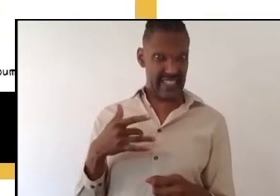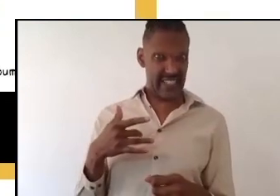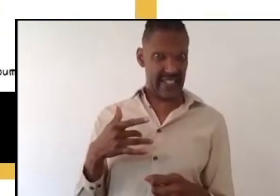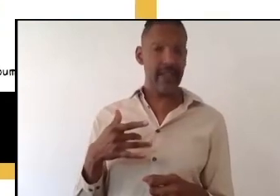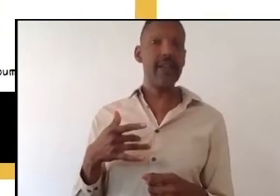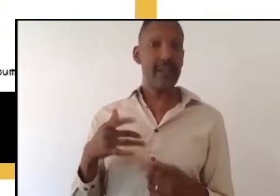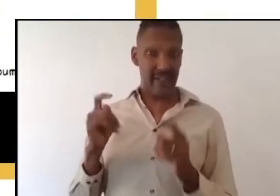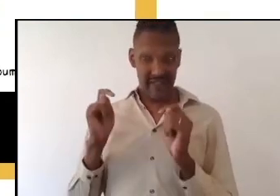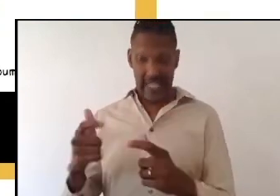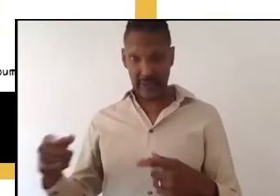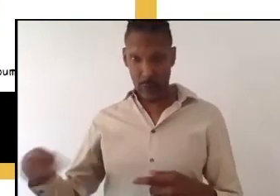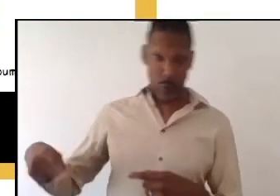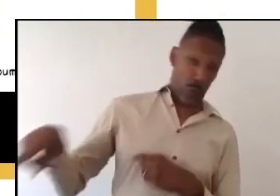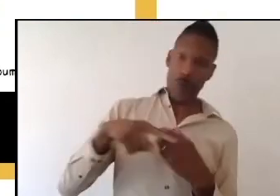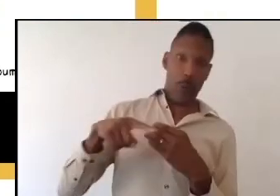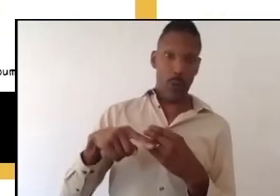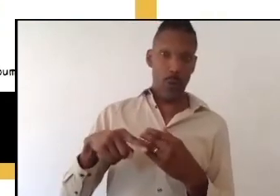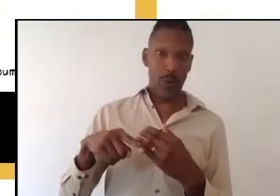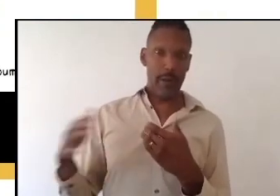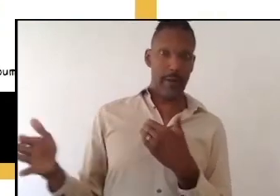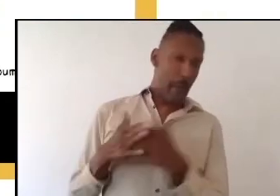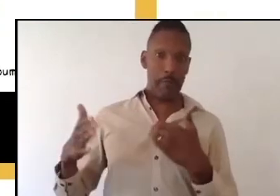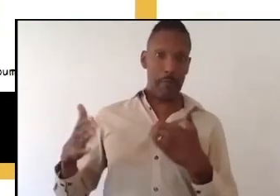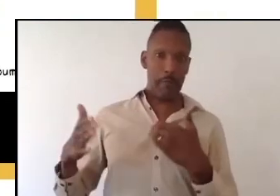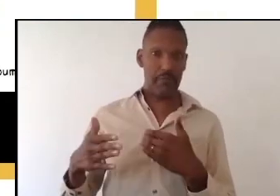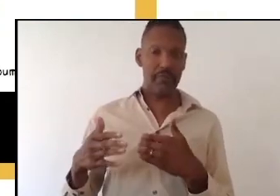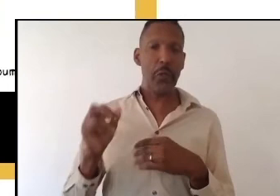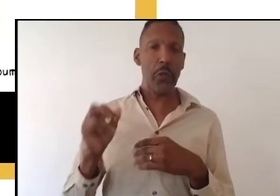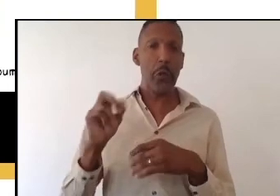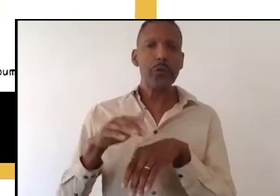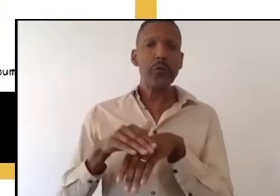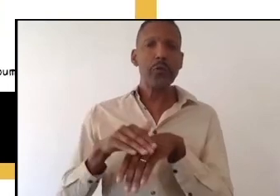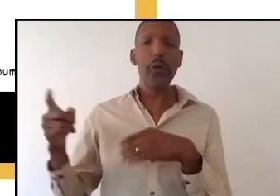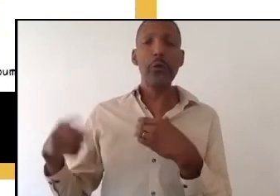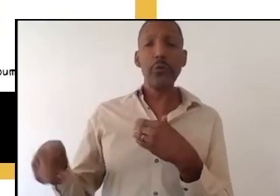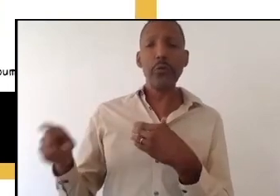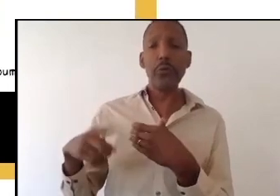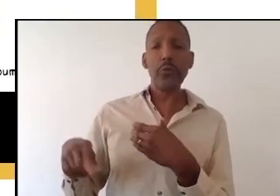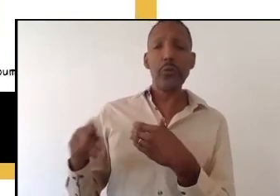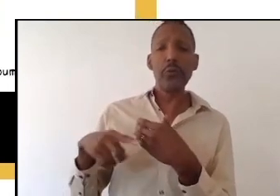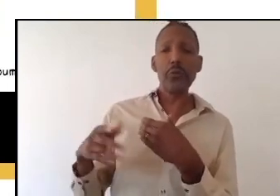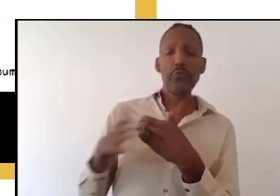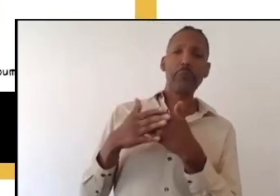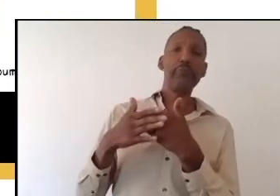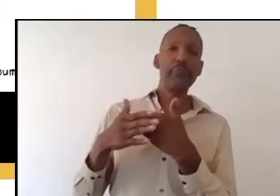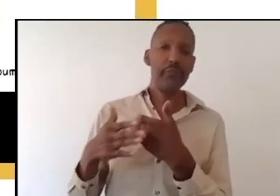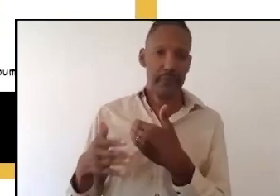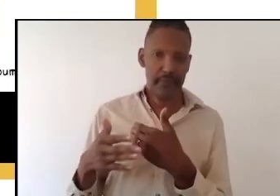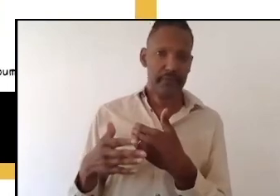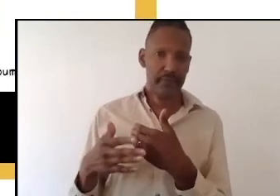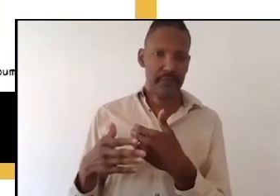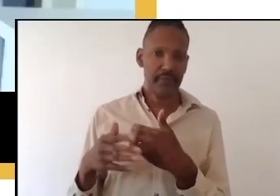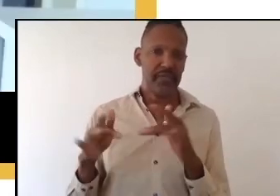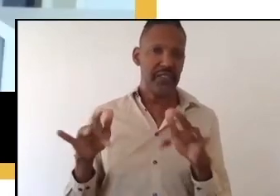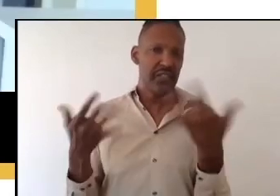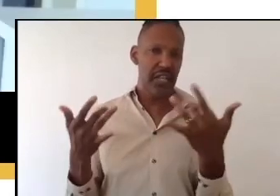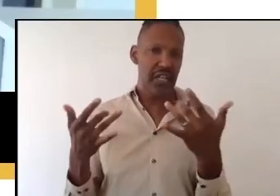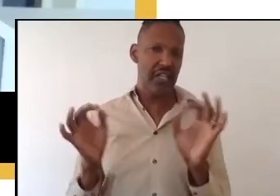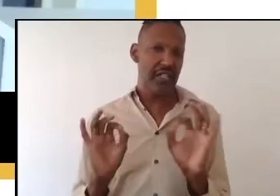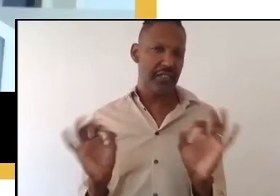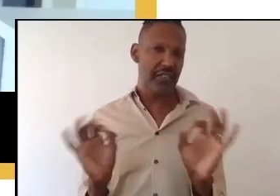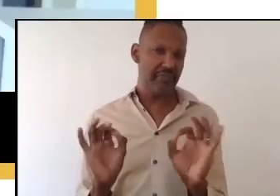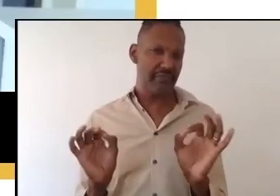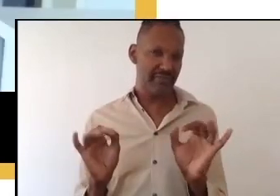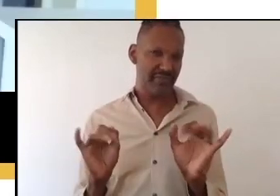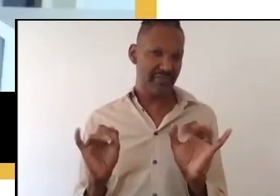leg. Roll it slowly into your leg. Which makes a stronger bump? Okay,